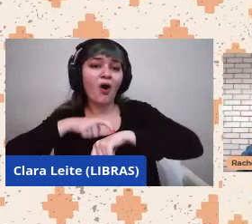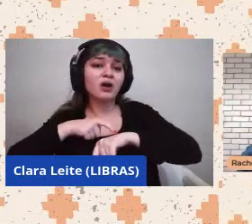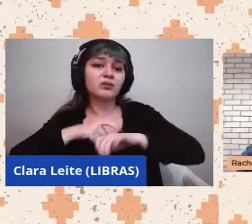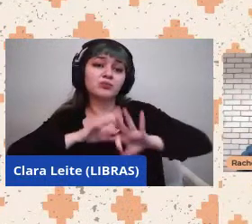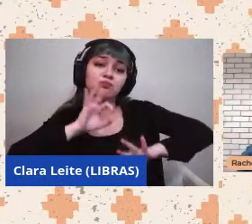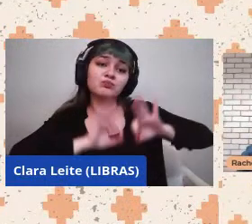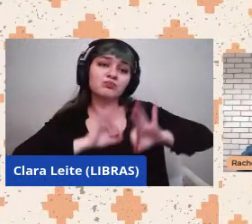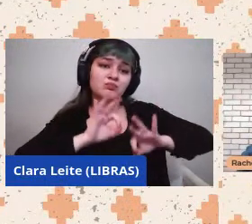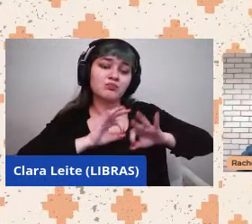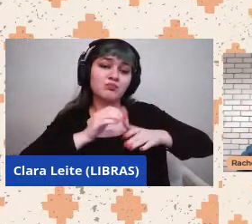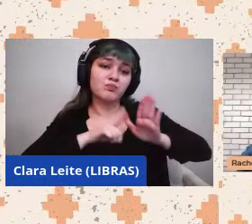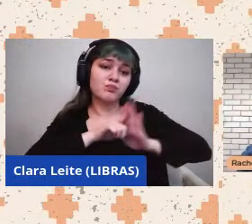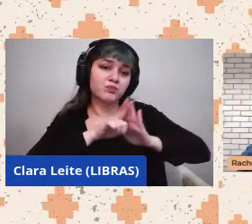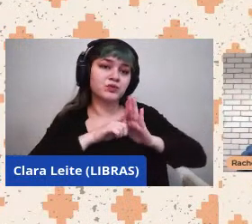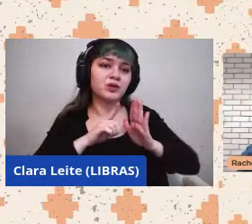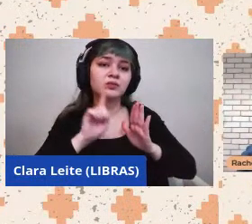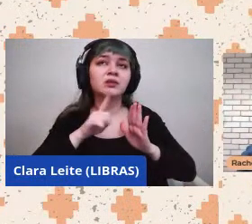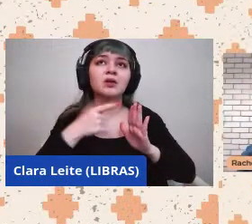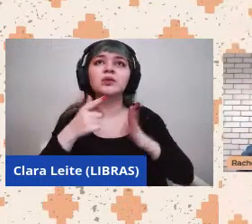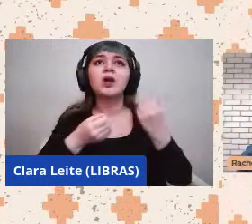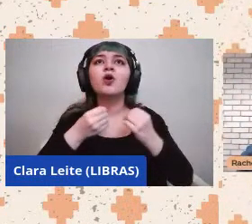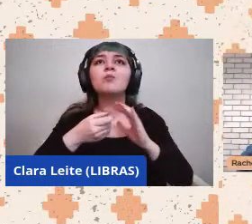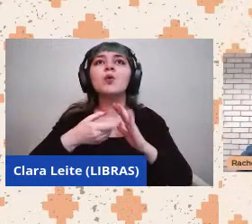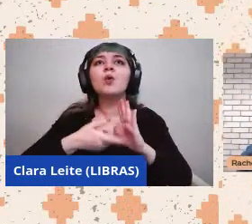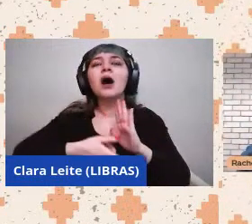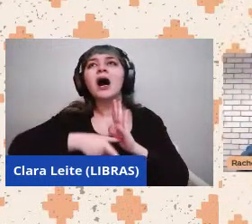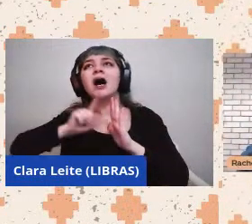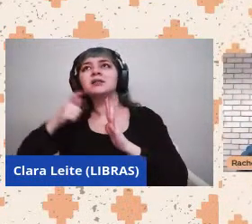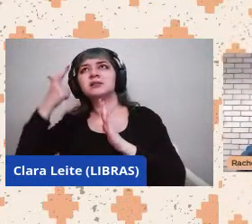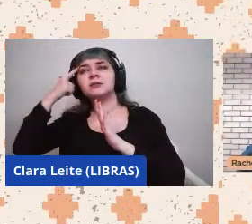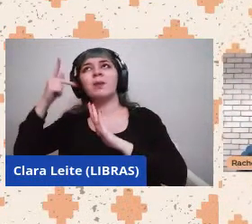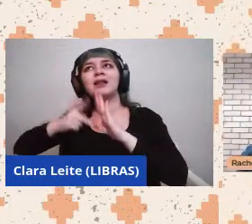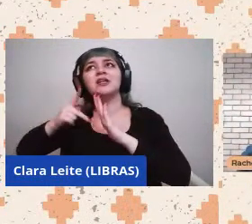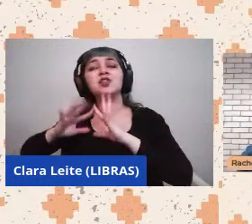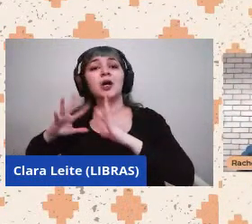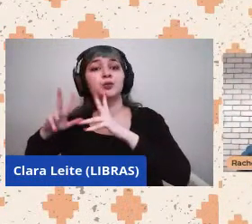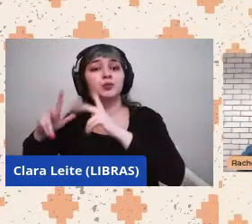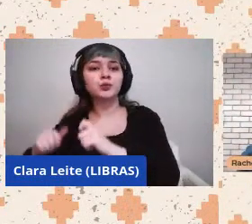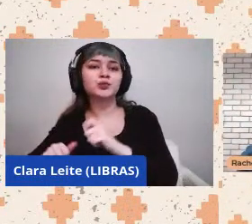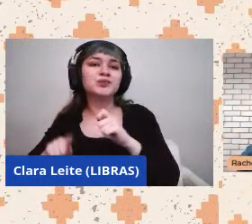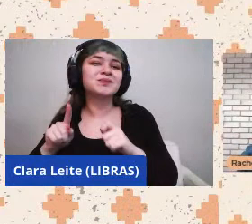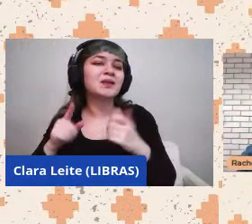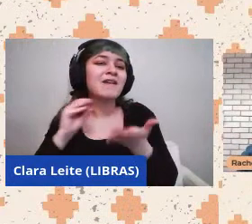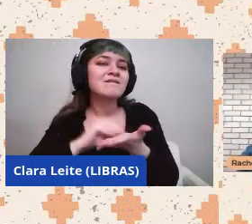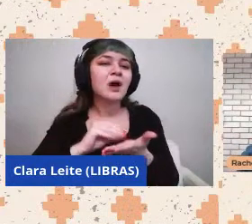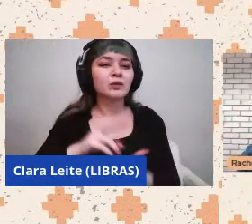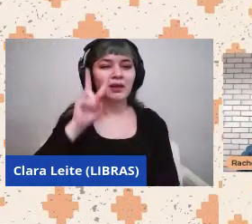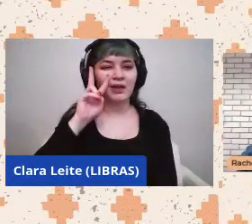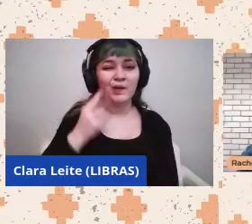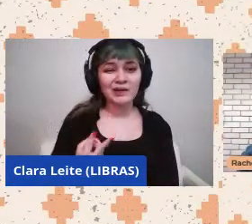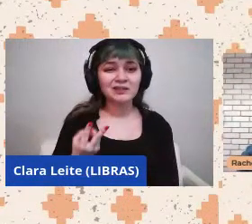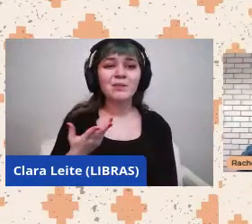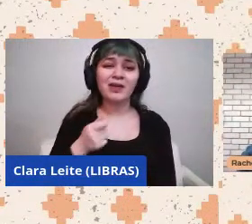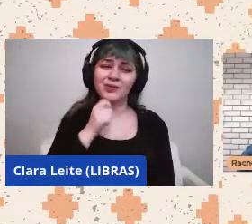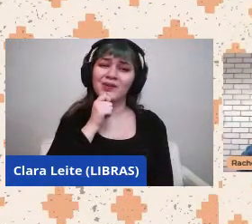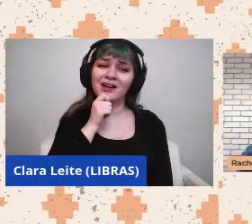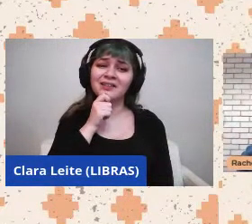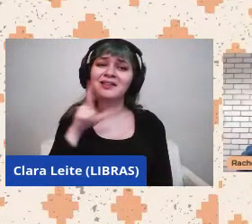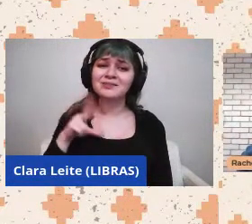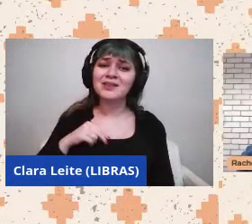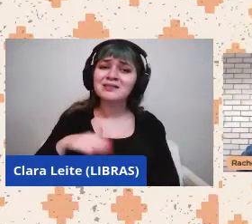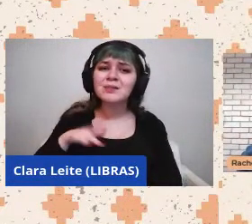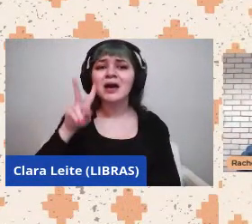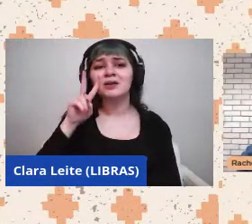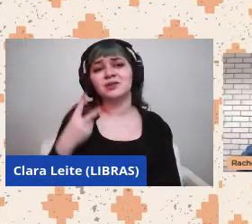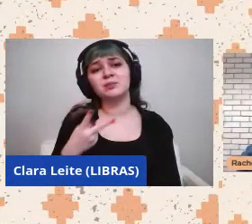having anticipated them in advance. And I think, again, that probably doesn't get as much recognition as it should do within how we talk